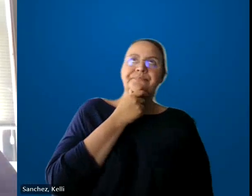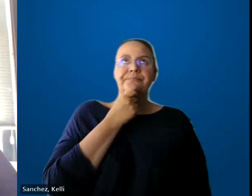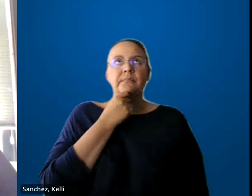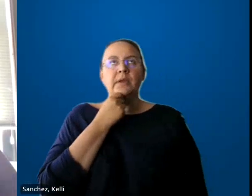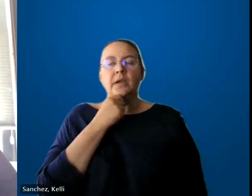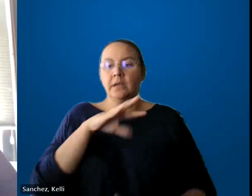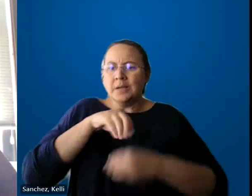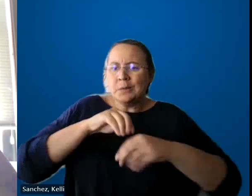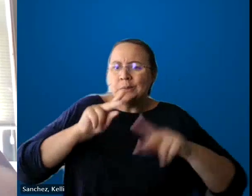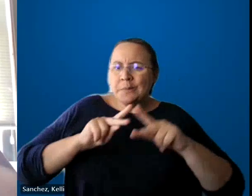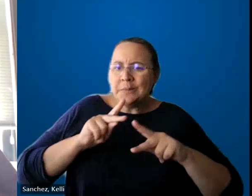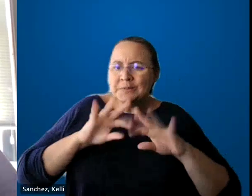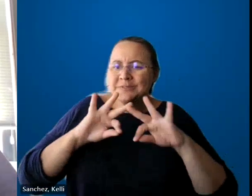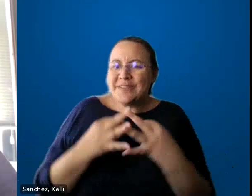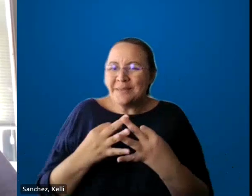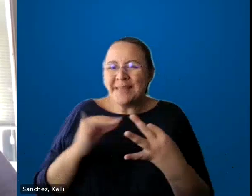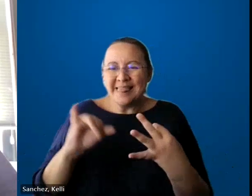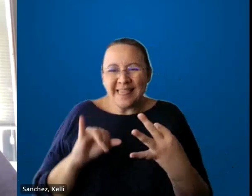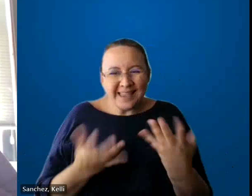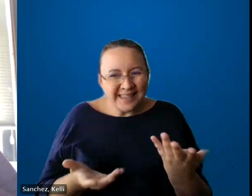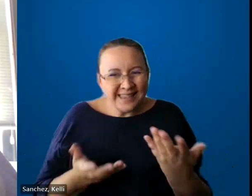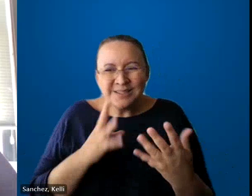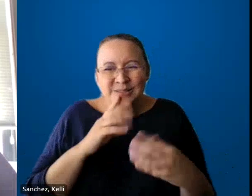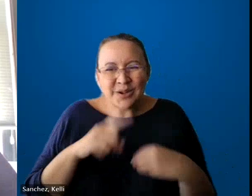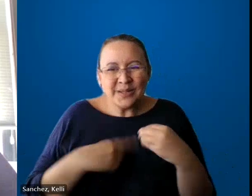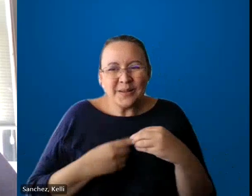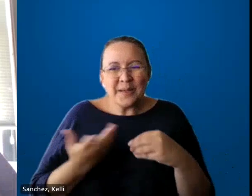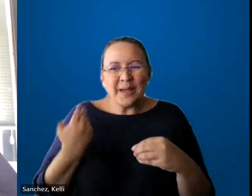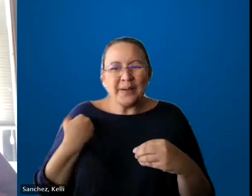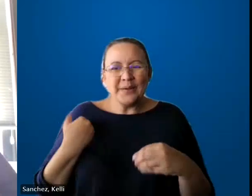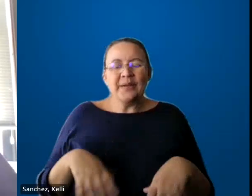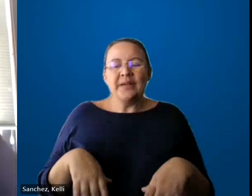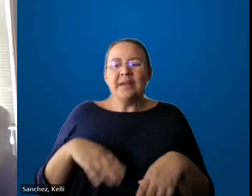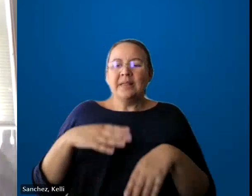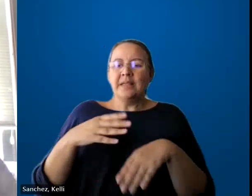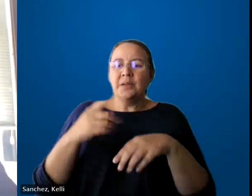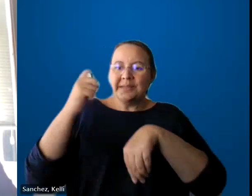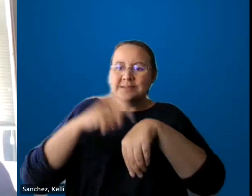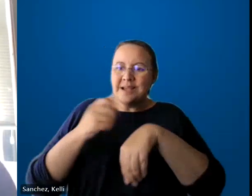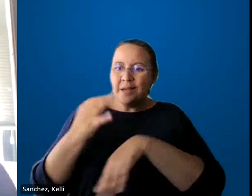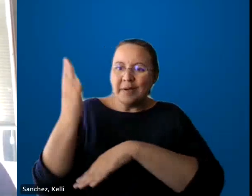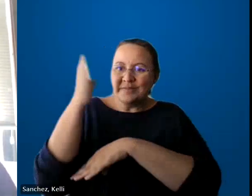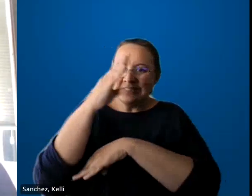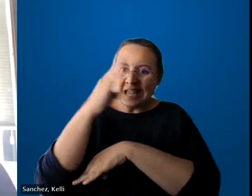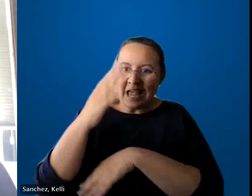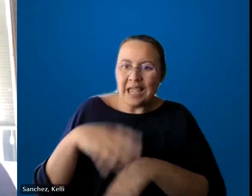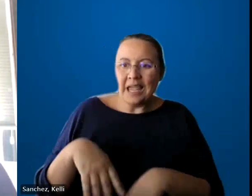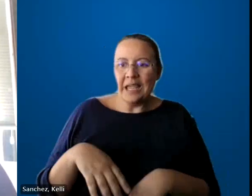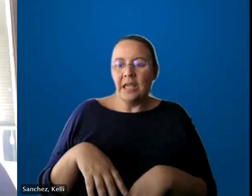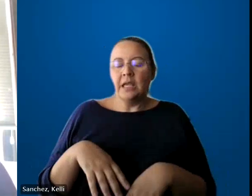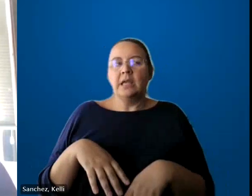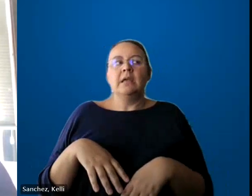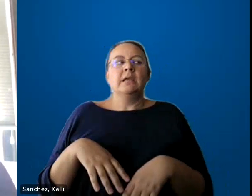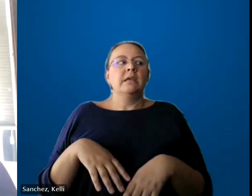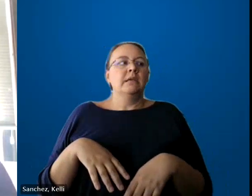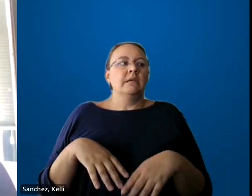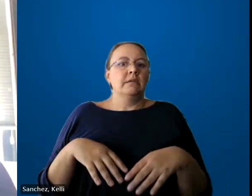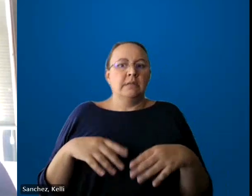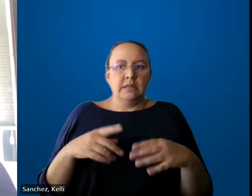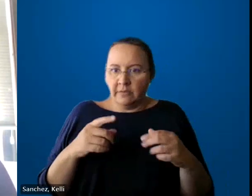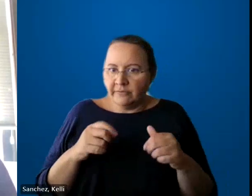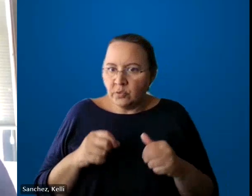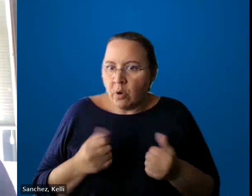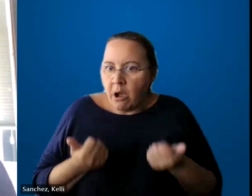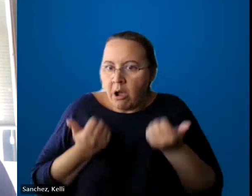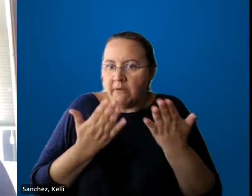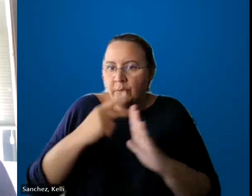including people's family. Like, she spoke about, the time of day that you would have targeted audiences, but also,